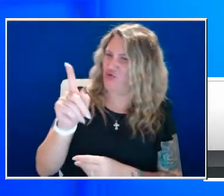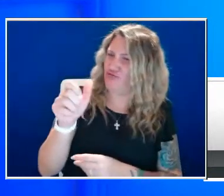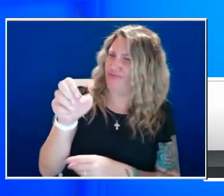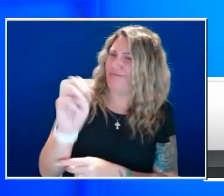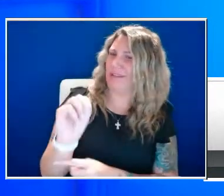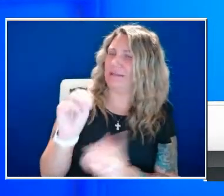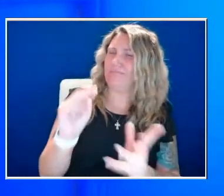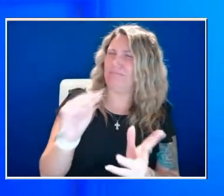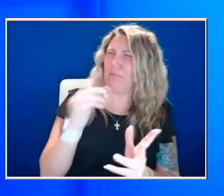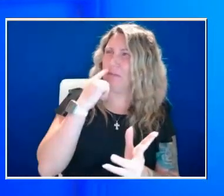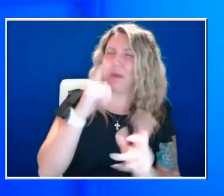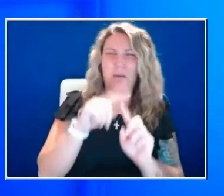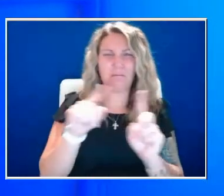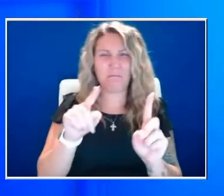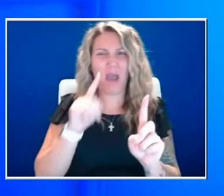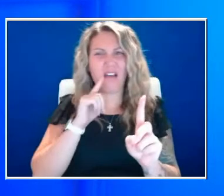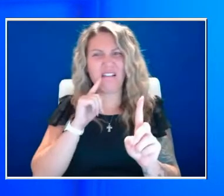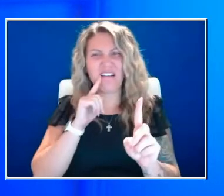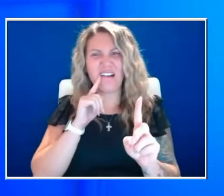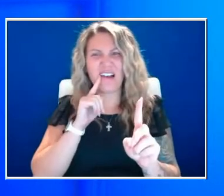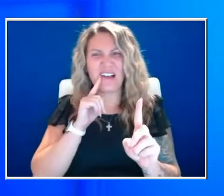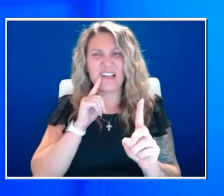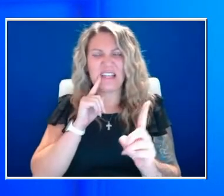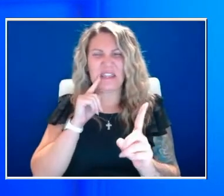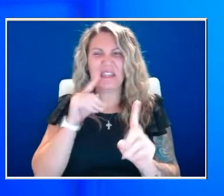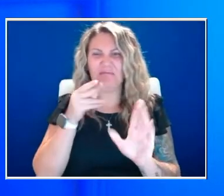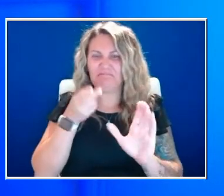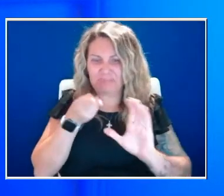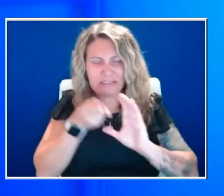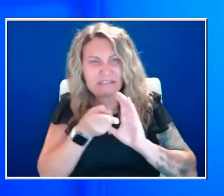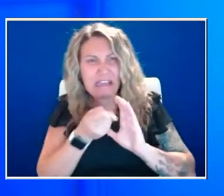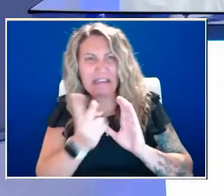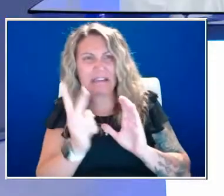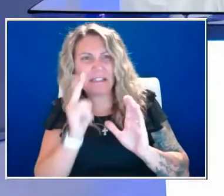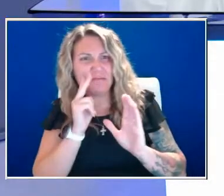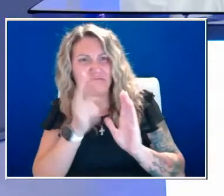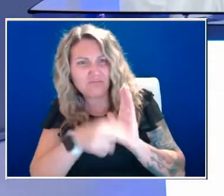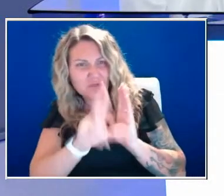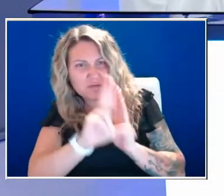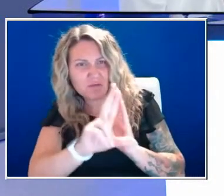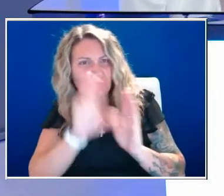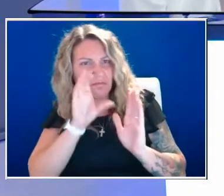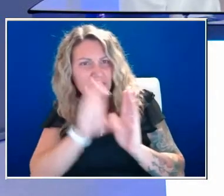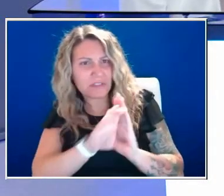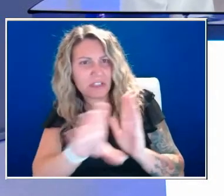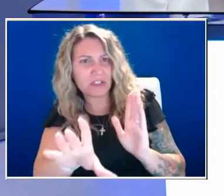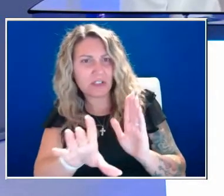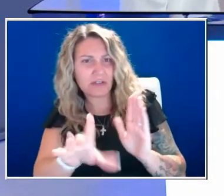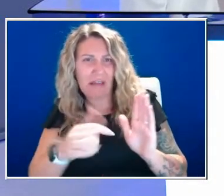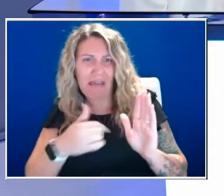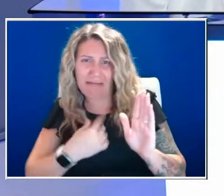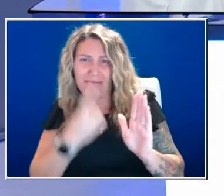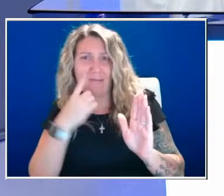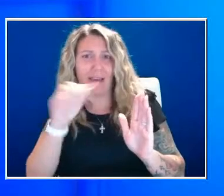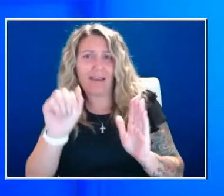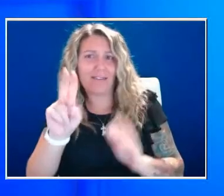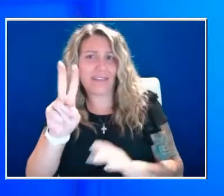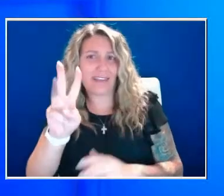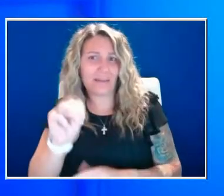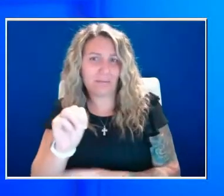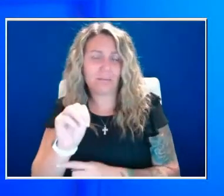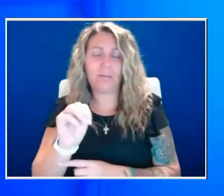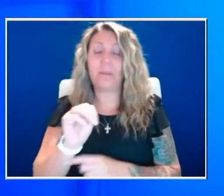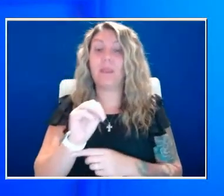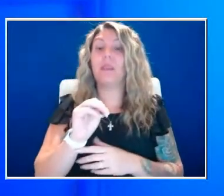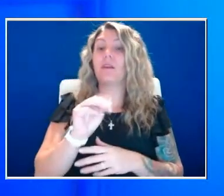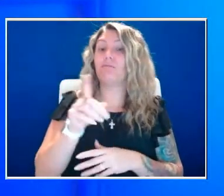think this is actually underlying arteriovenous malformation. She had blood in the spinal fluid chambers in the